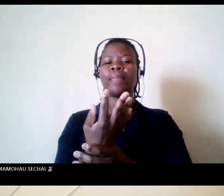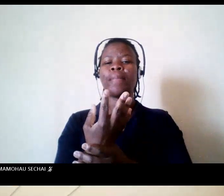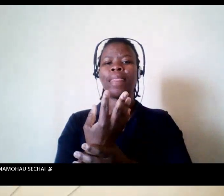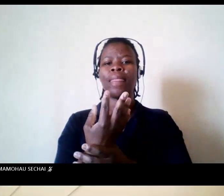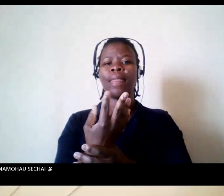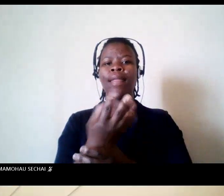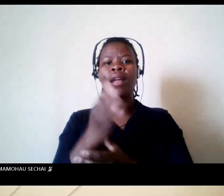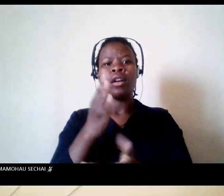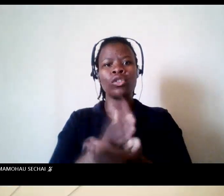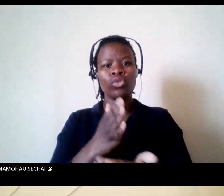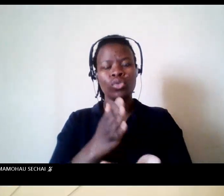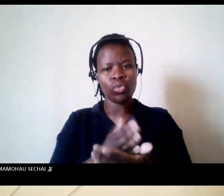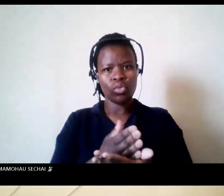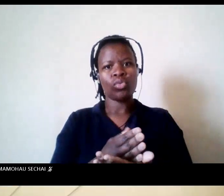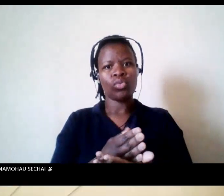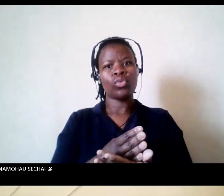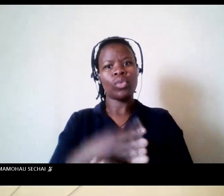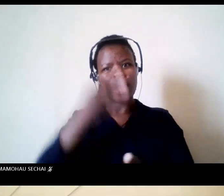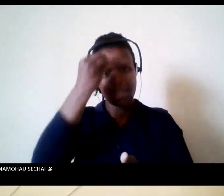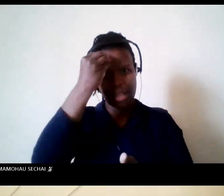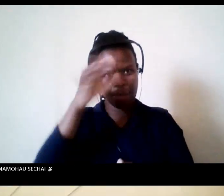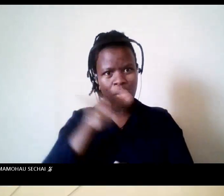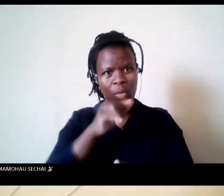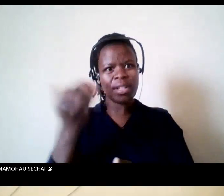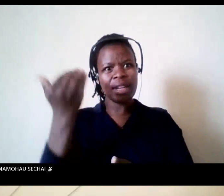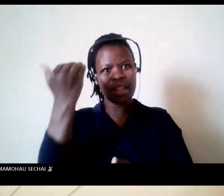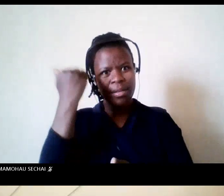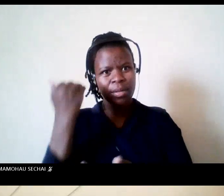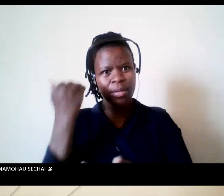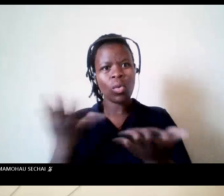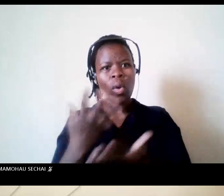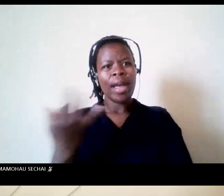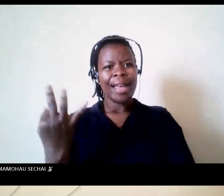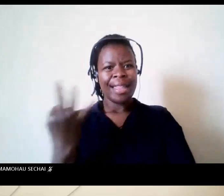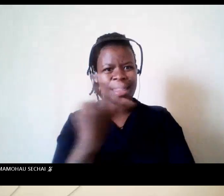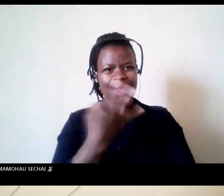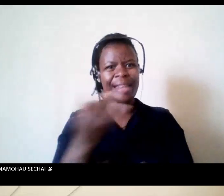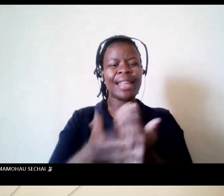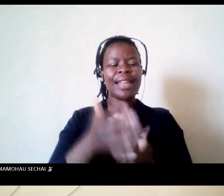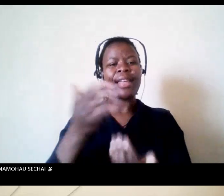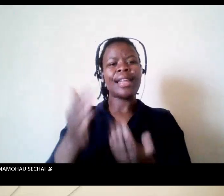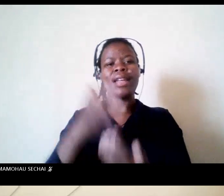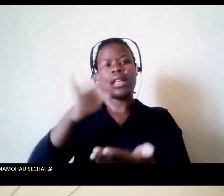what we were ideally experiencing in 3 of my care centers. I hope that